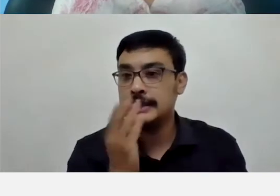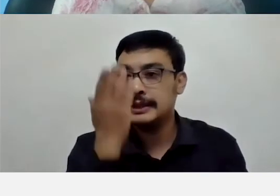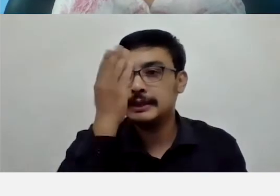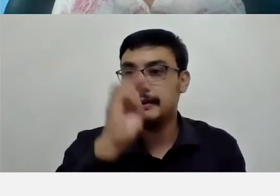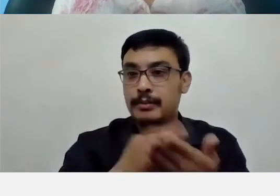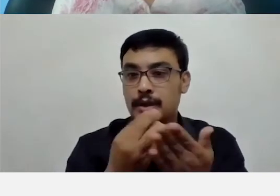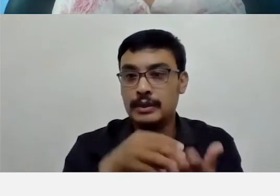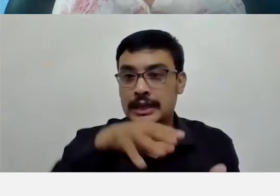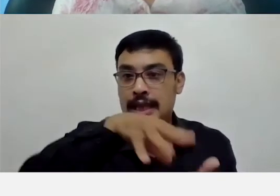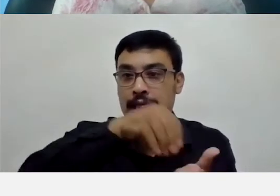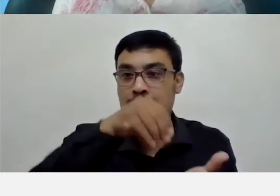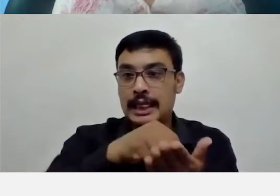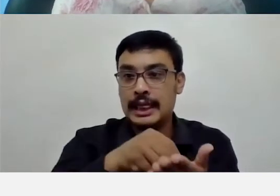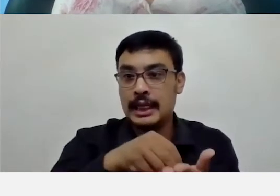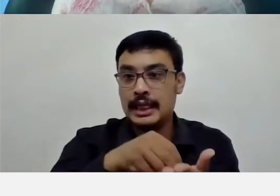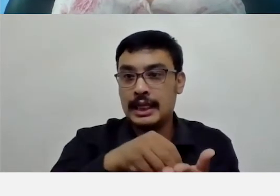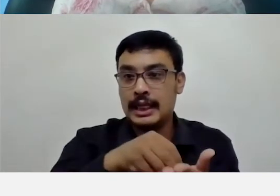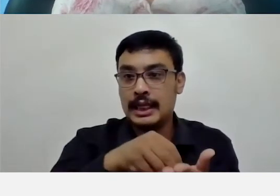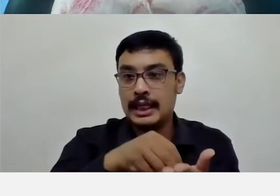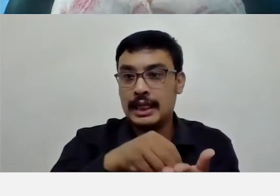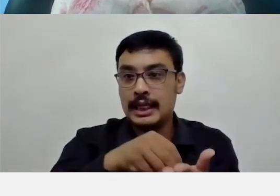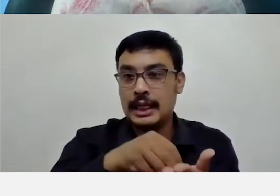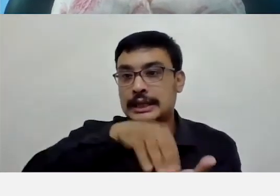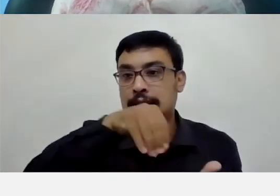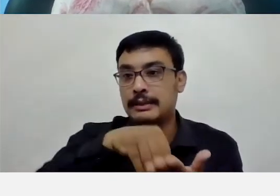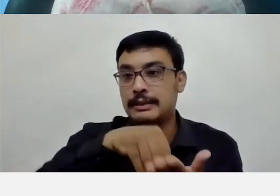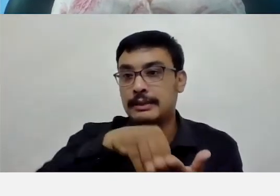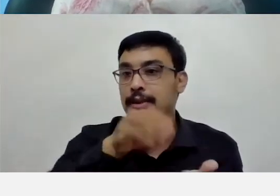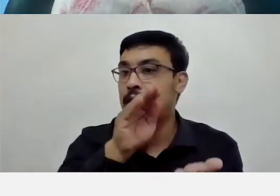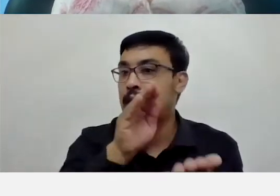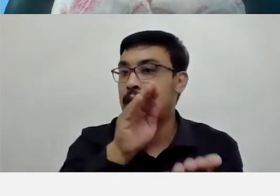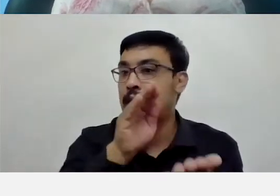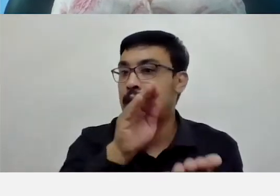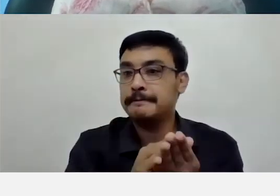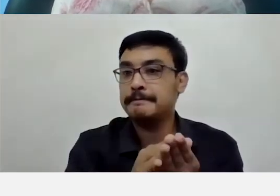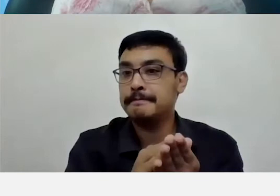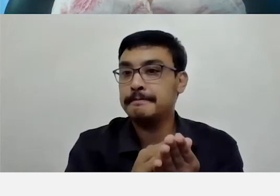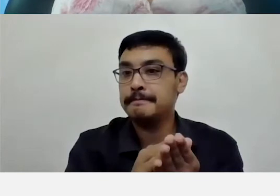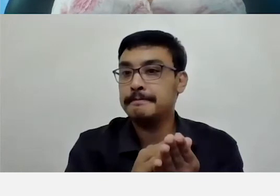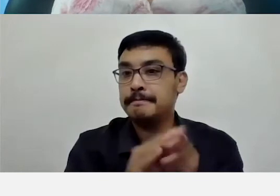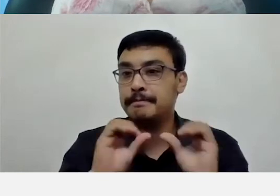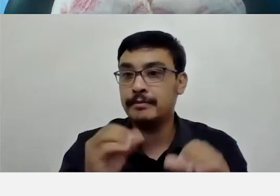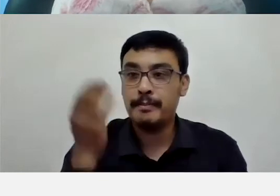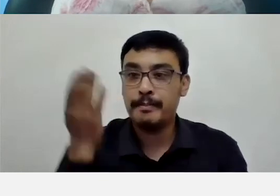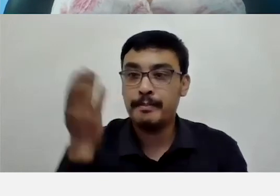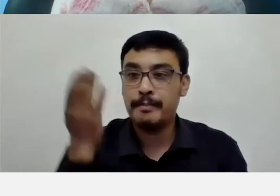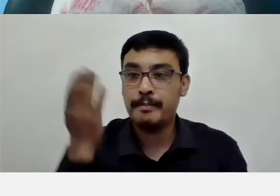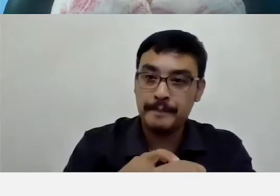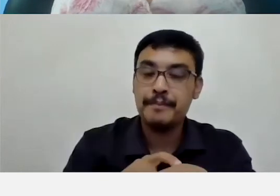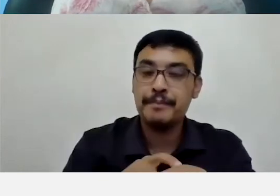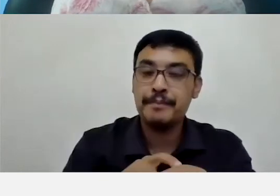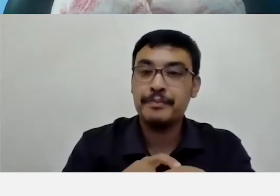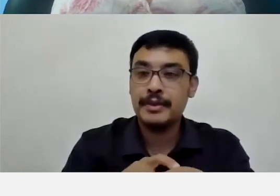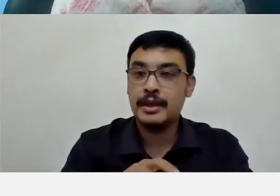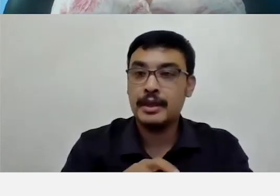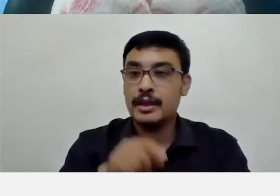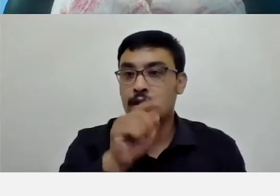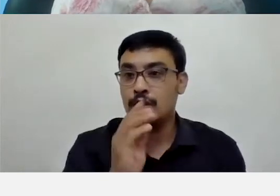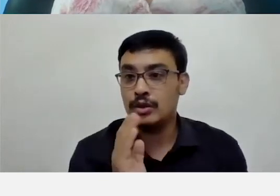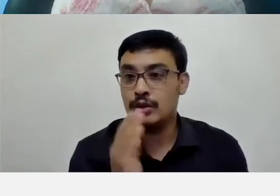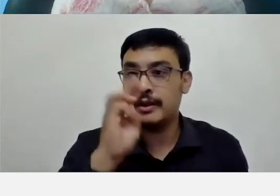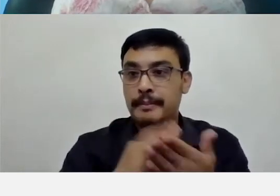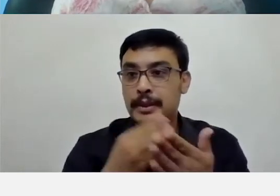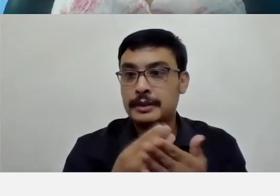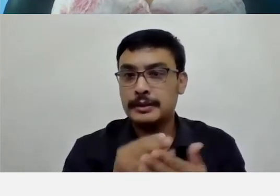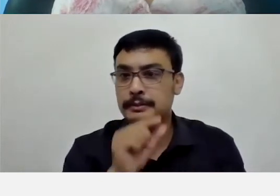of the Durbar. And in that time, in ancient time, mirror was unknown to the subject.